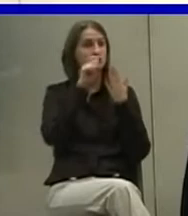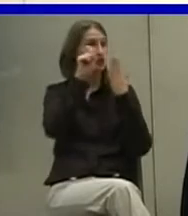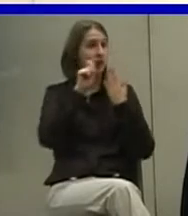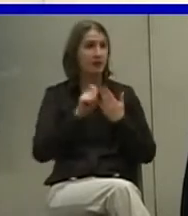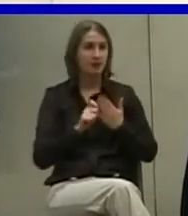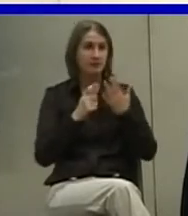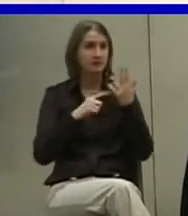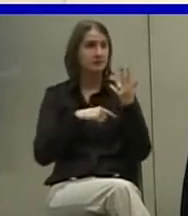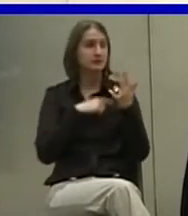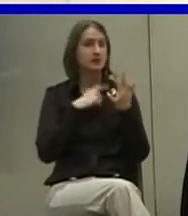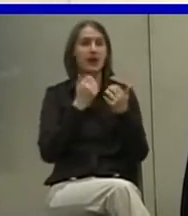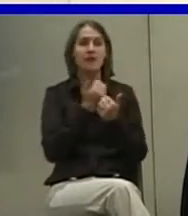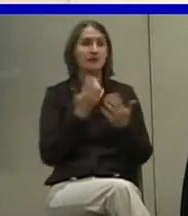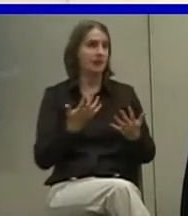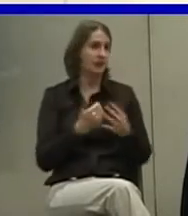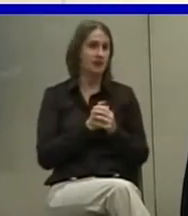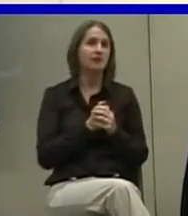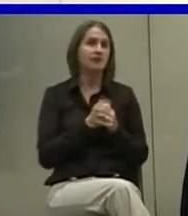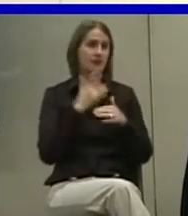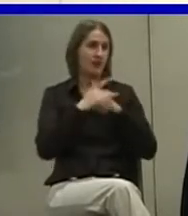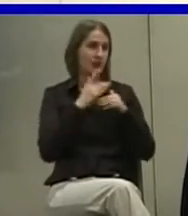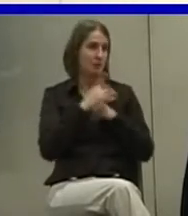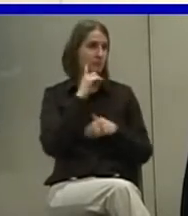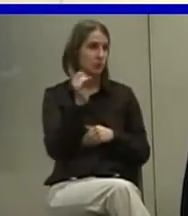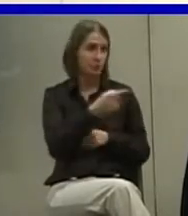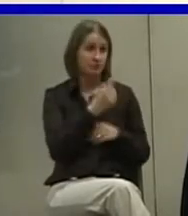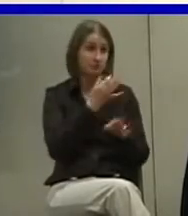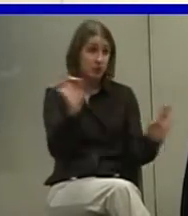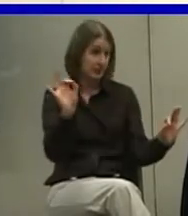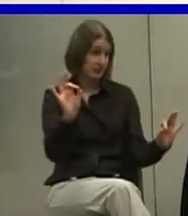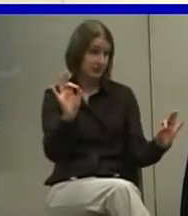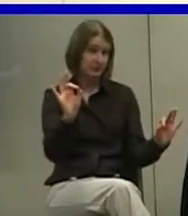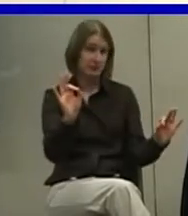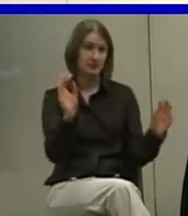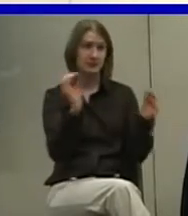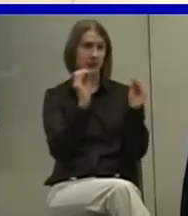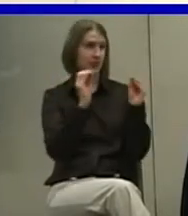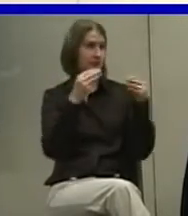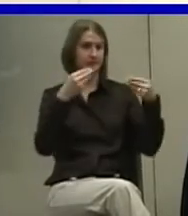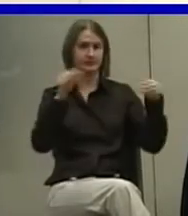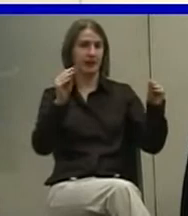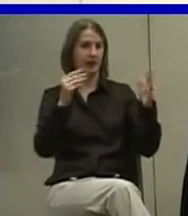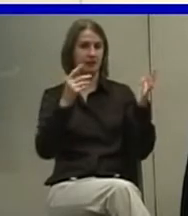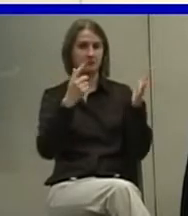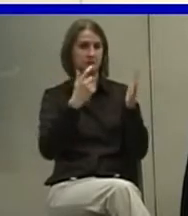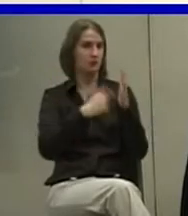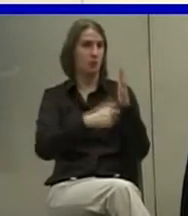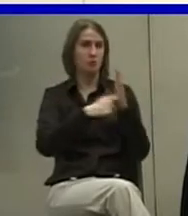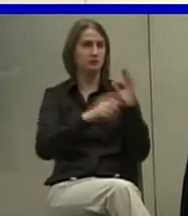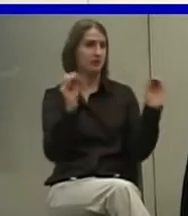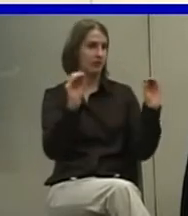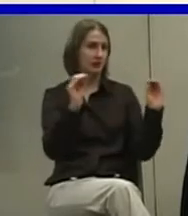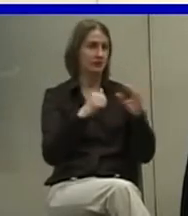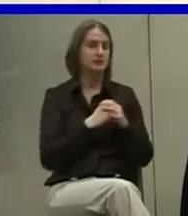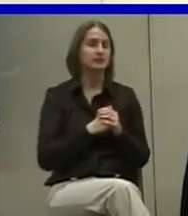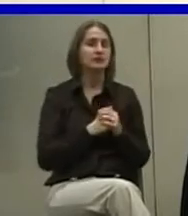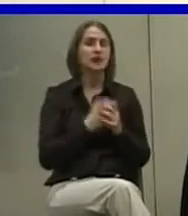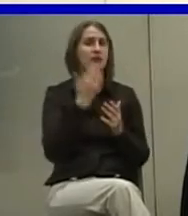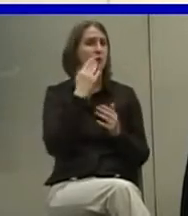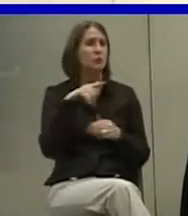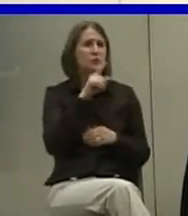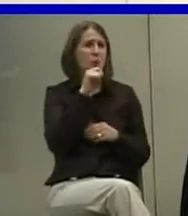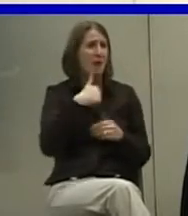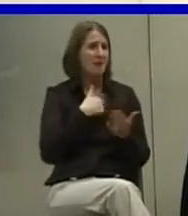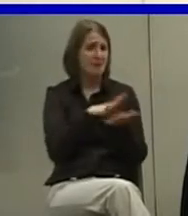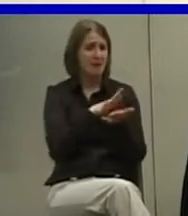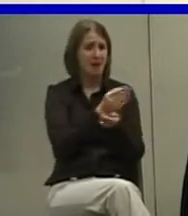checklists, all of those things are available to you for free. There is nothing for sale. So I know you don't have the handouts in front of you